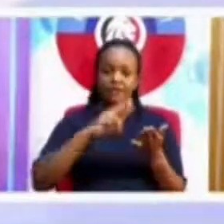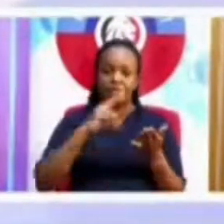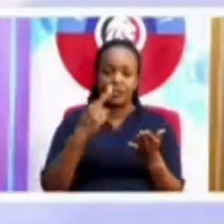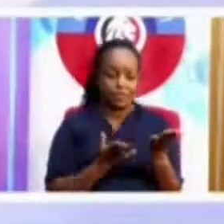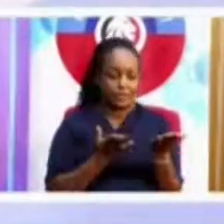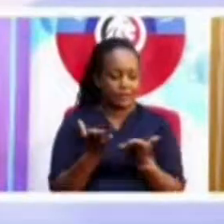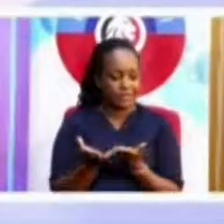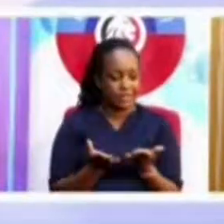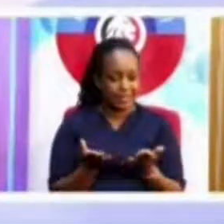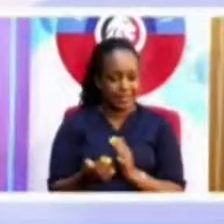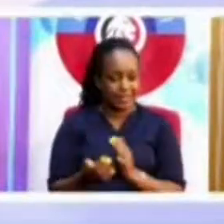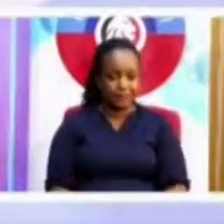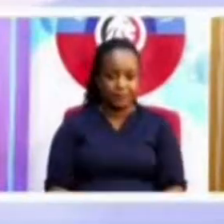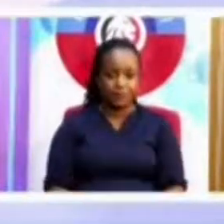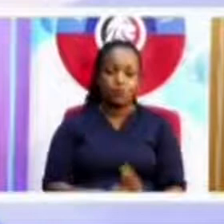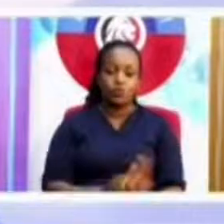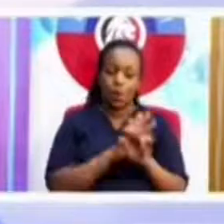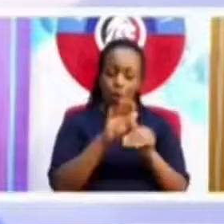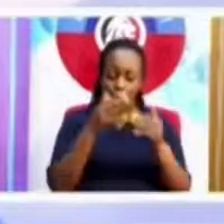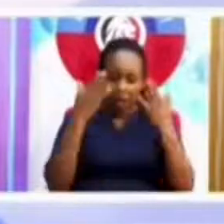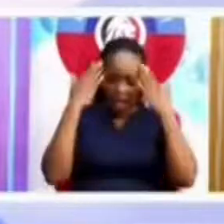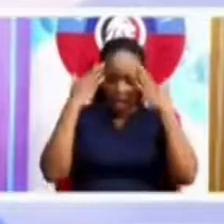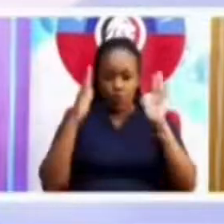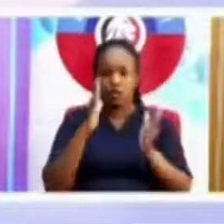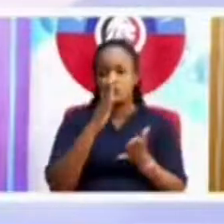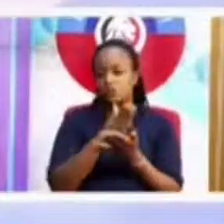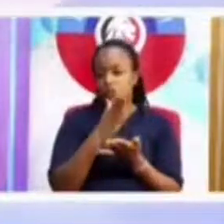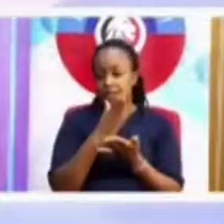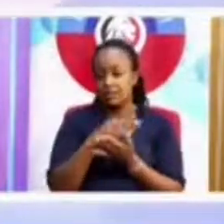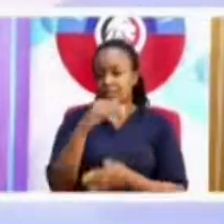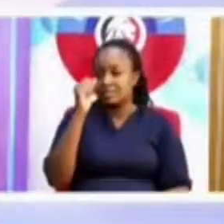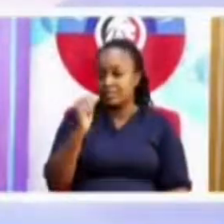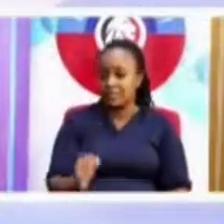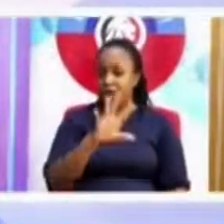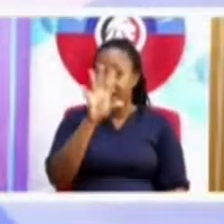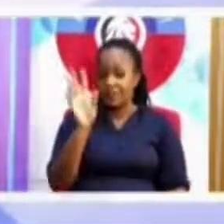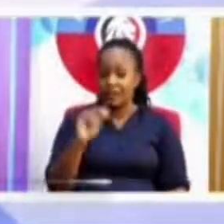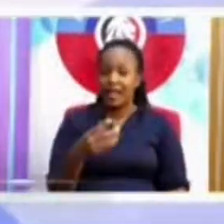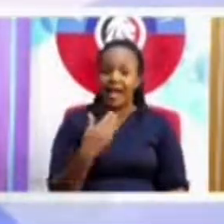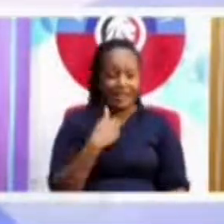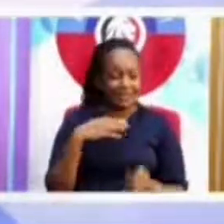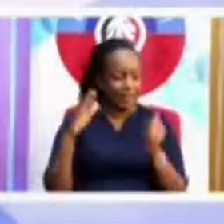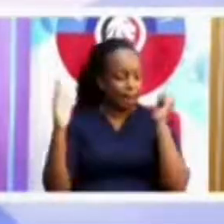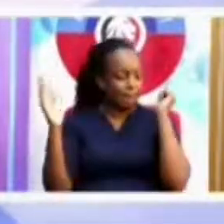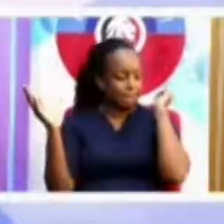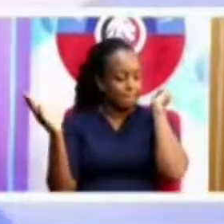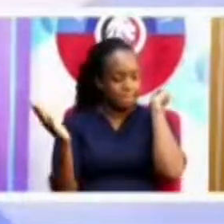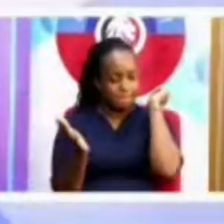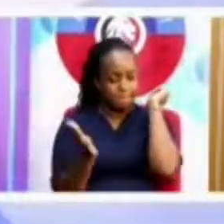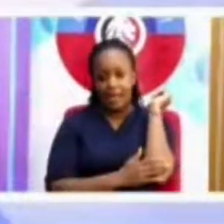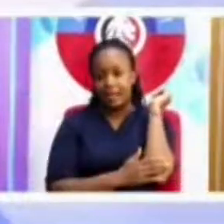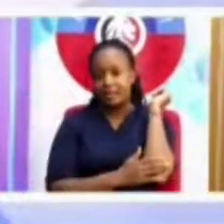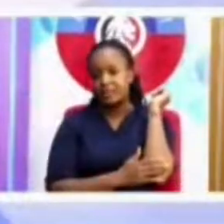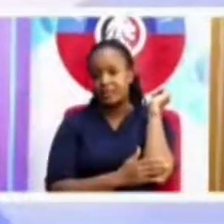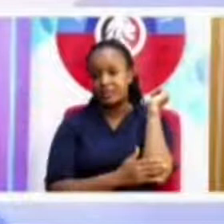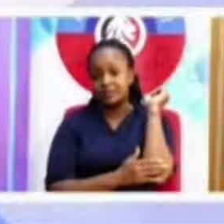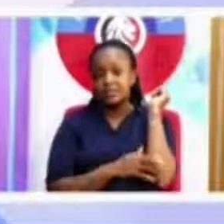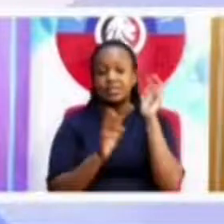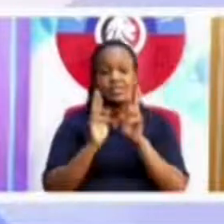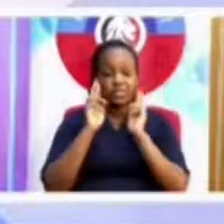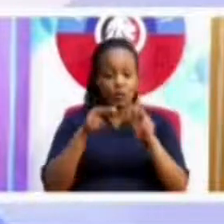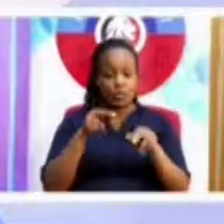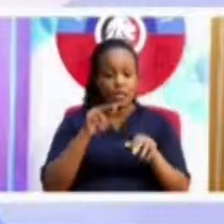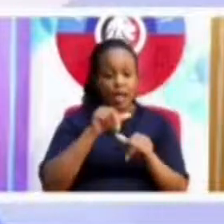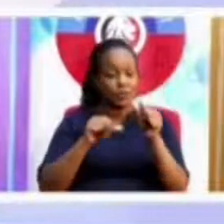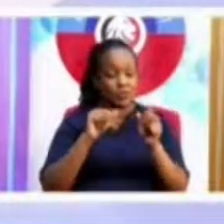had, the worst brunt of it, perhaps on the continent, even featuring in the top 10 lists across the globe. And even with that, we're